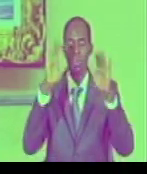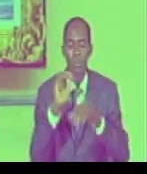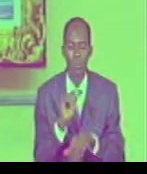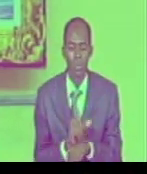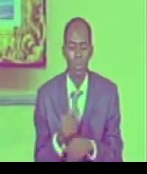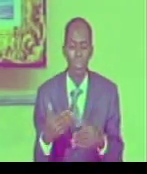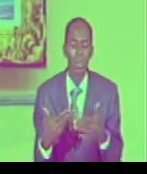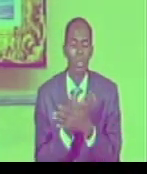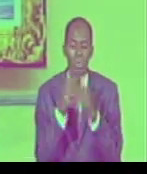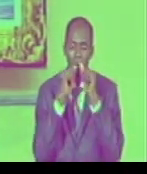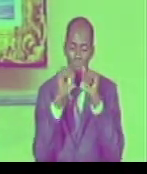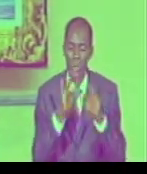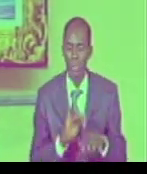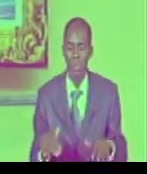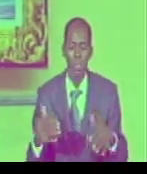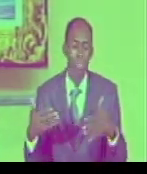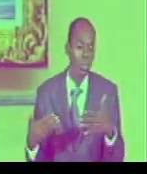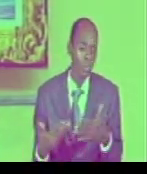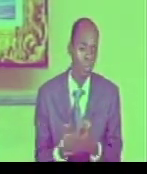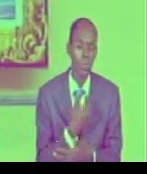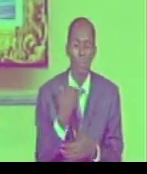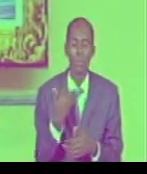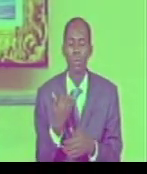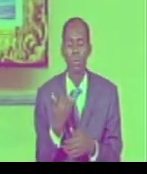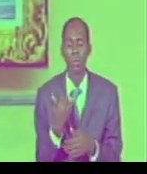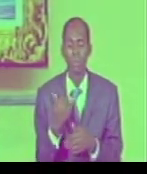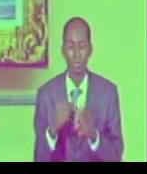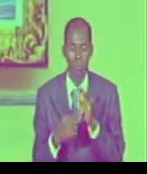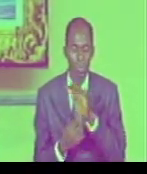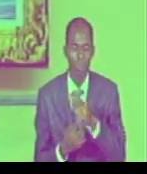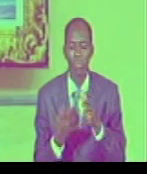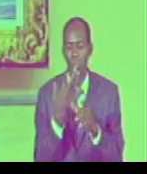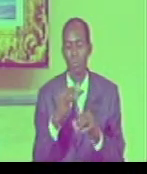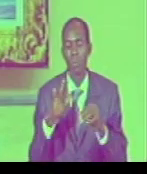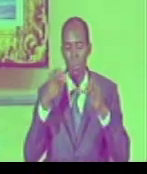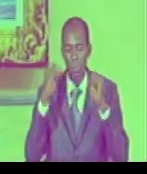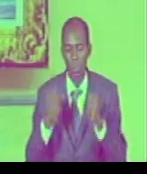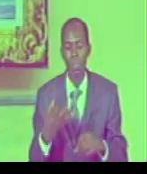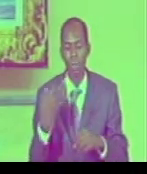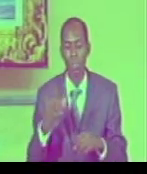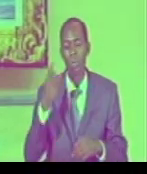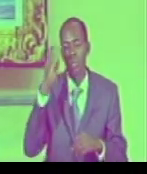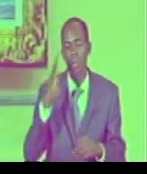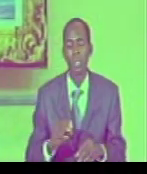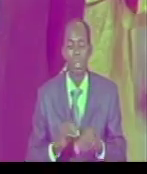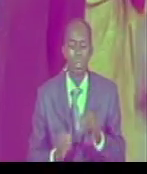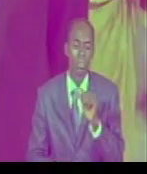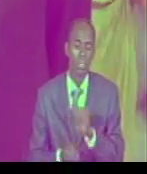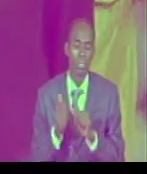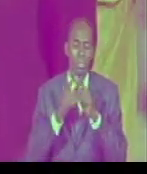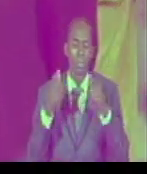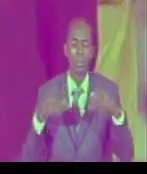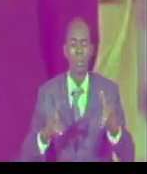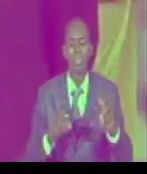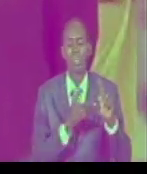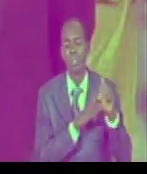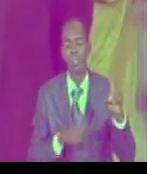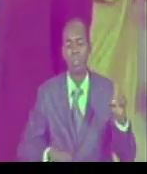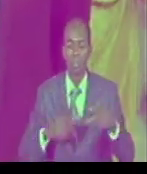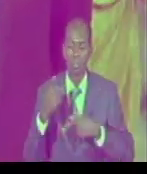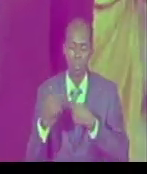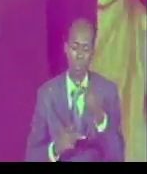new demonstration of the power of God in a greater way. Let's pray the Lord will visit us and glorify his